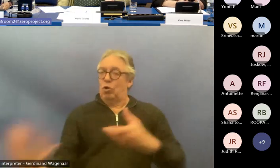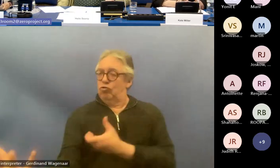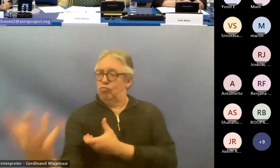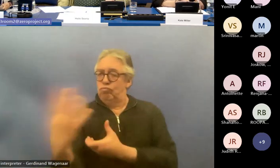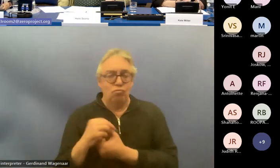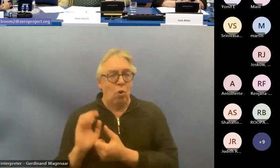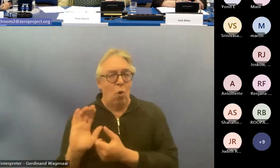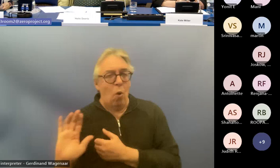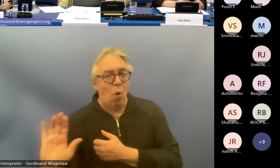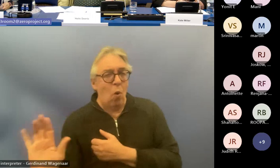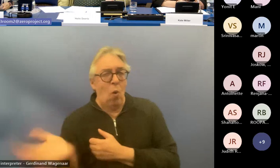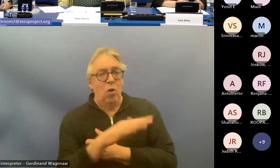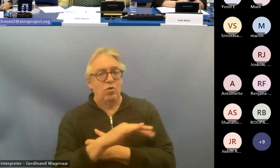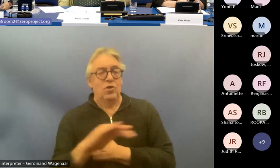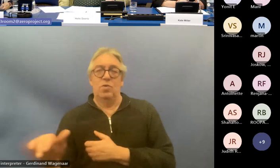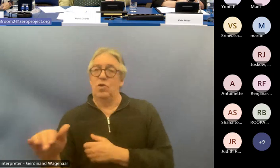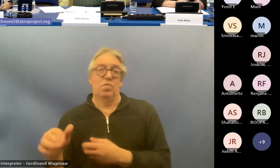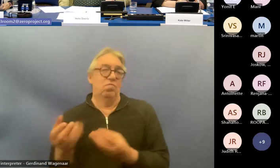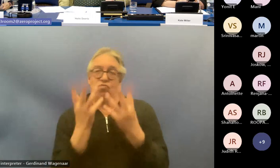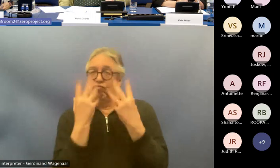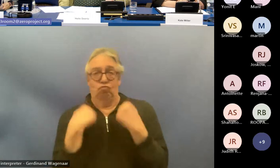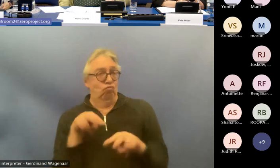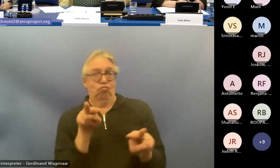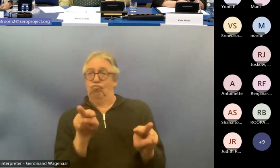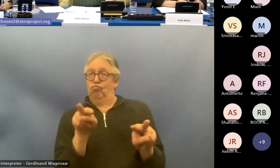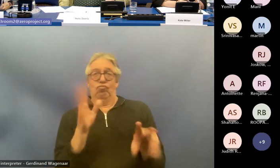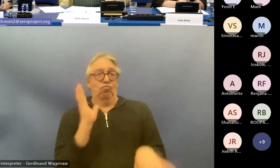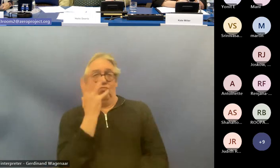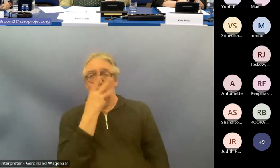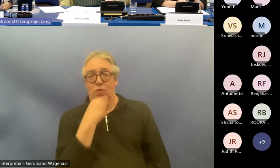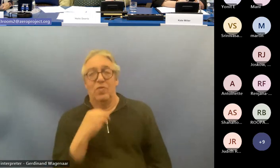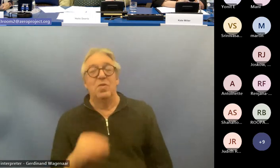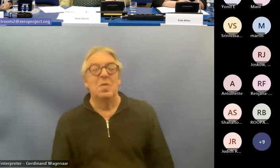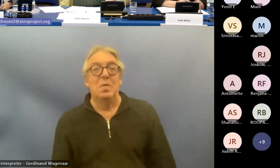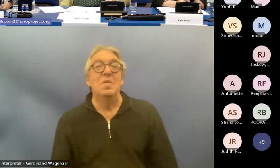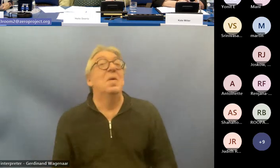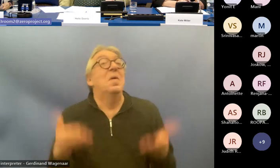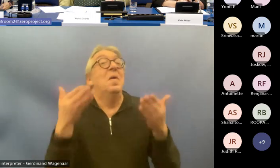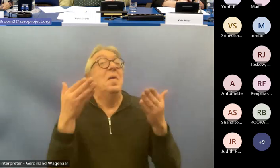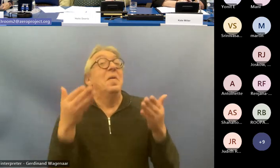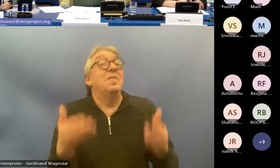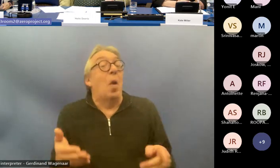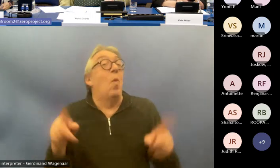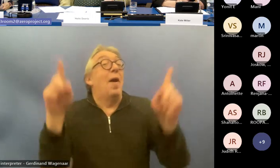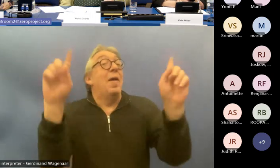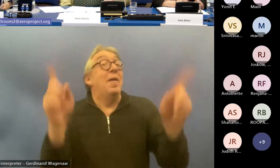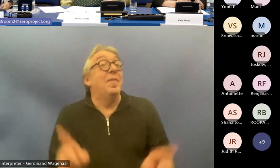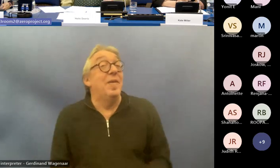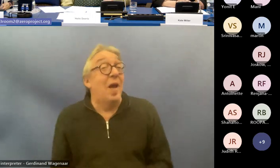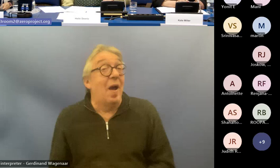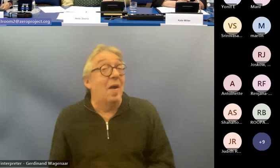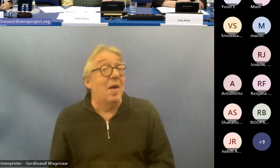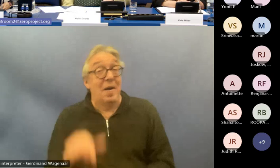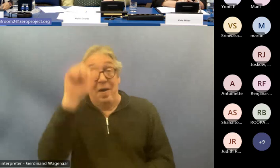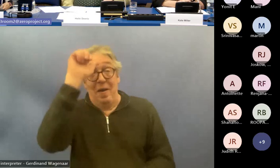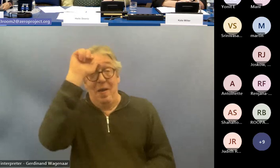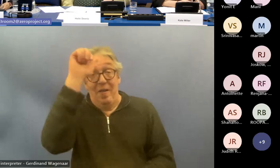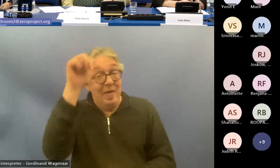great. And we try now to go to another country because we see that the whole world